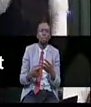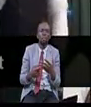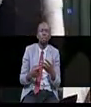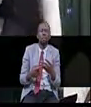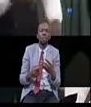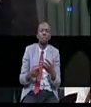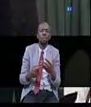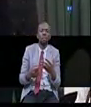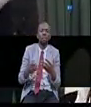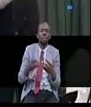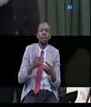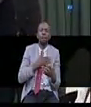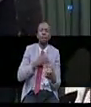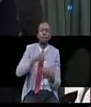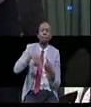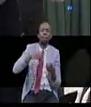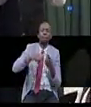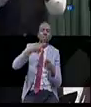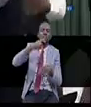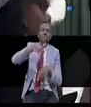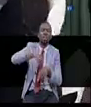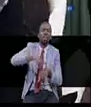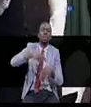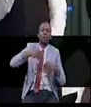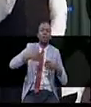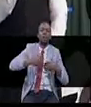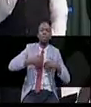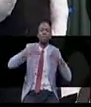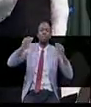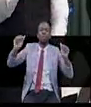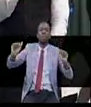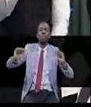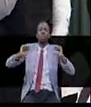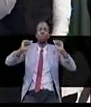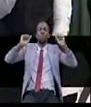cause, and when time has